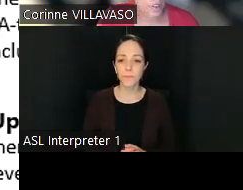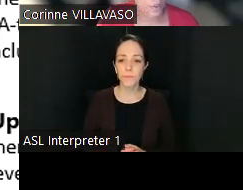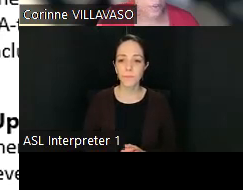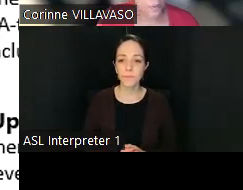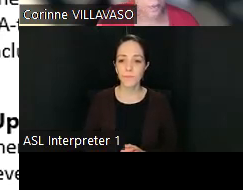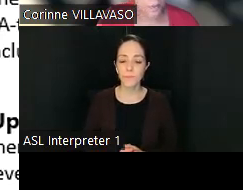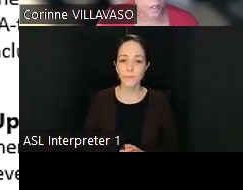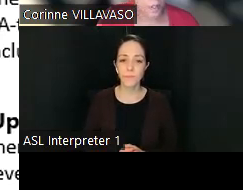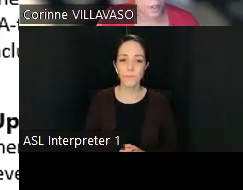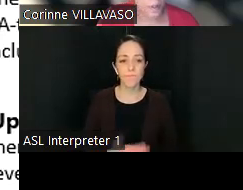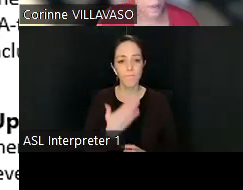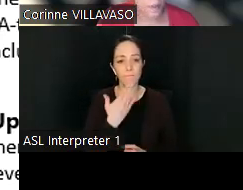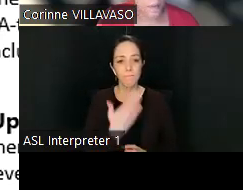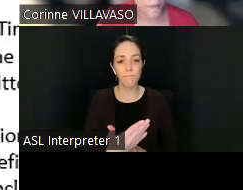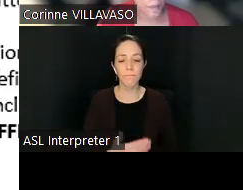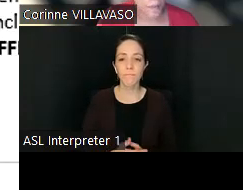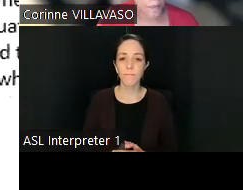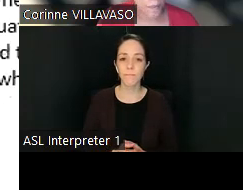Thank you.